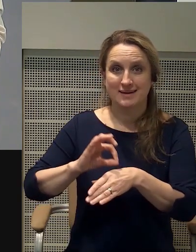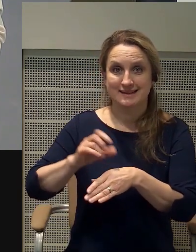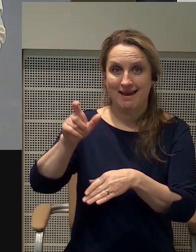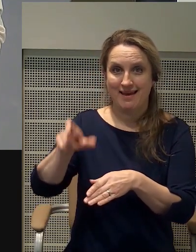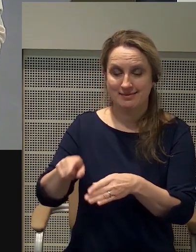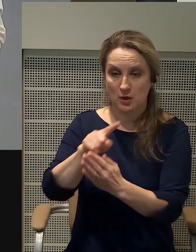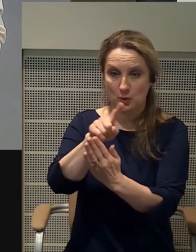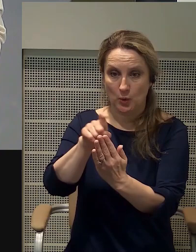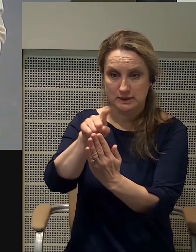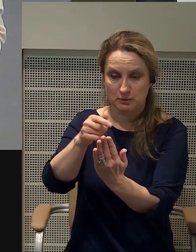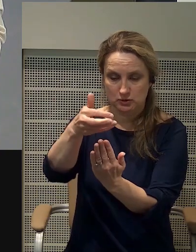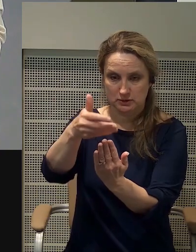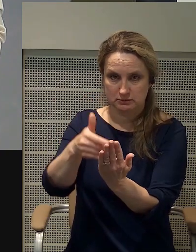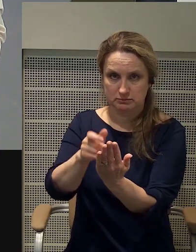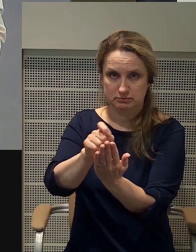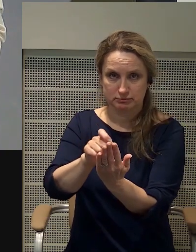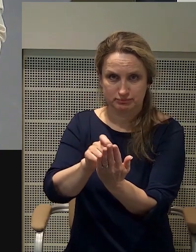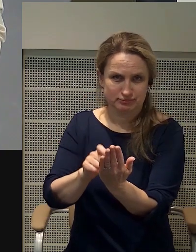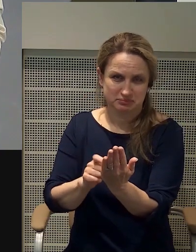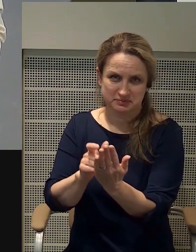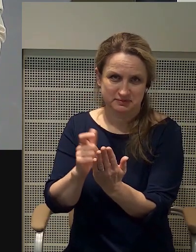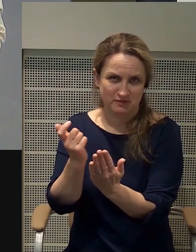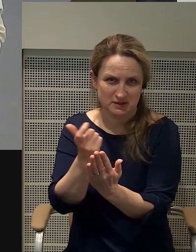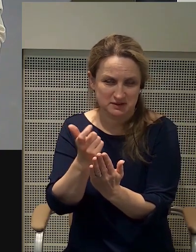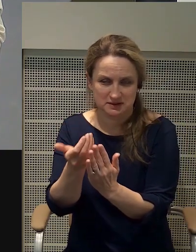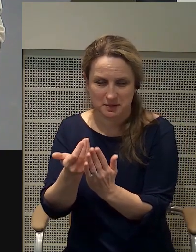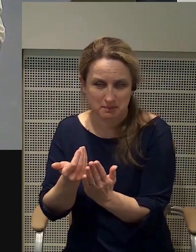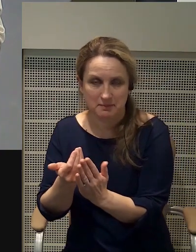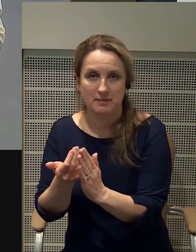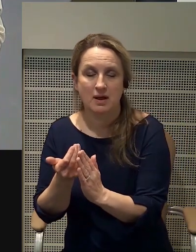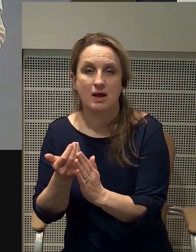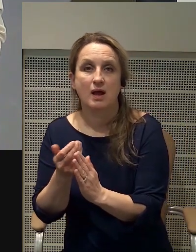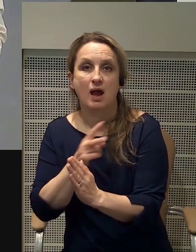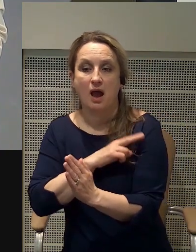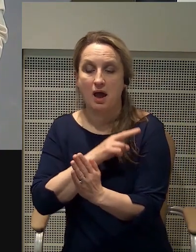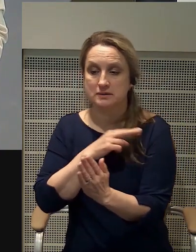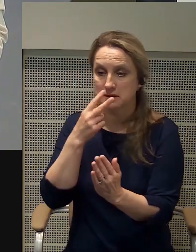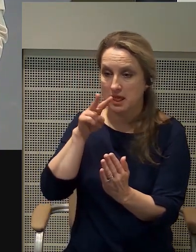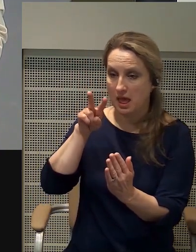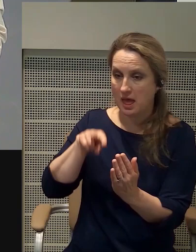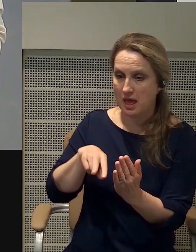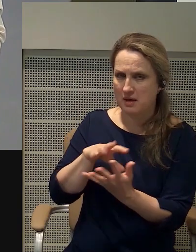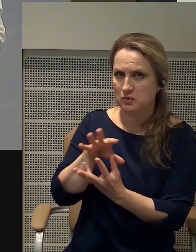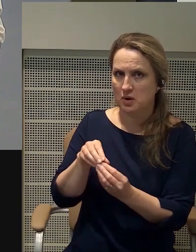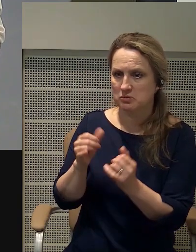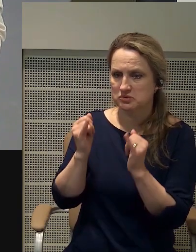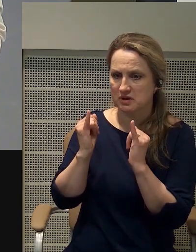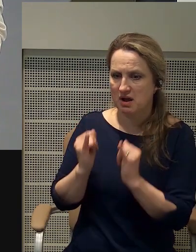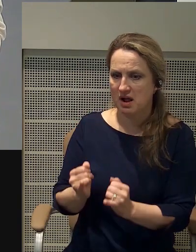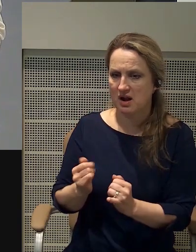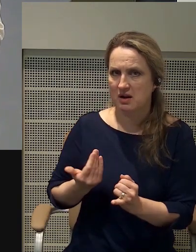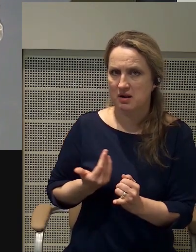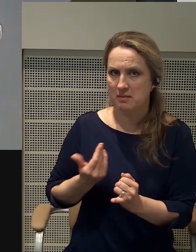that, today the results are really bad, is it organized immediately